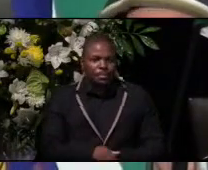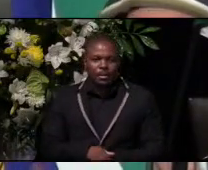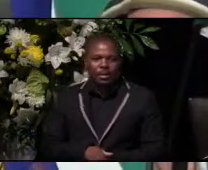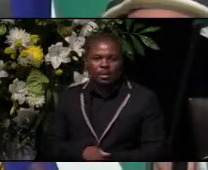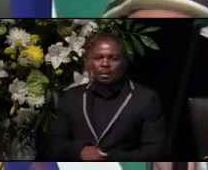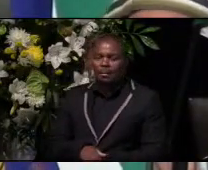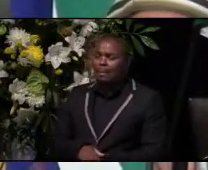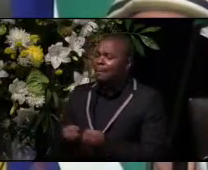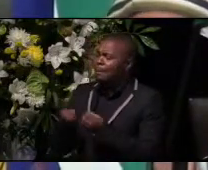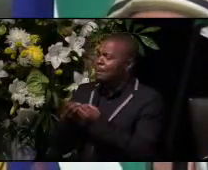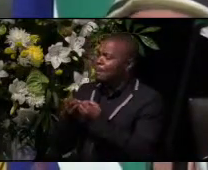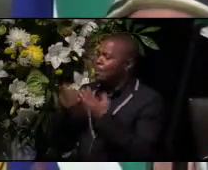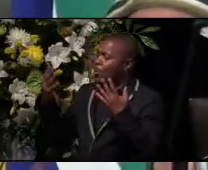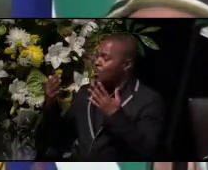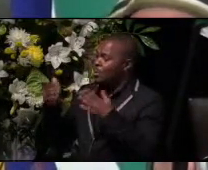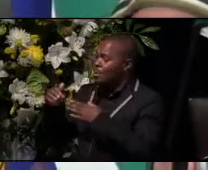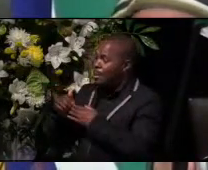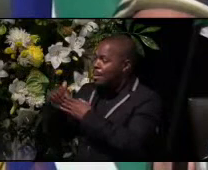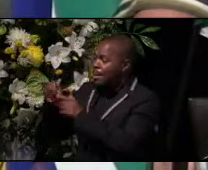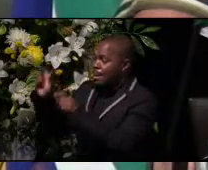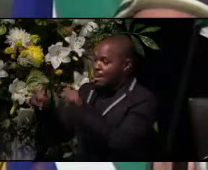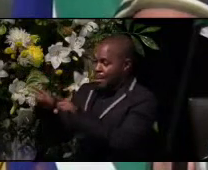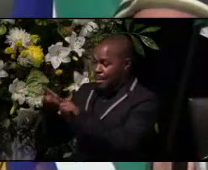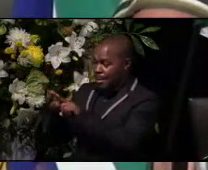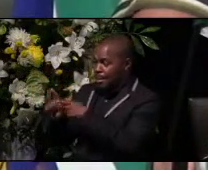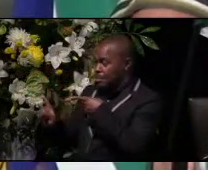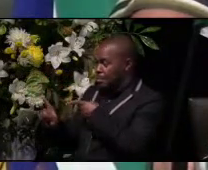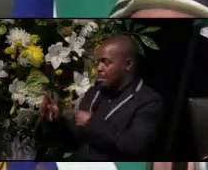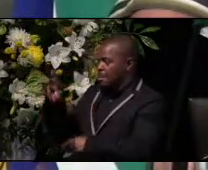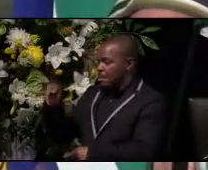most leaders like Moses